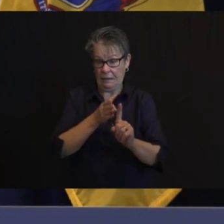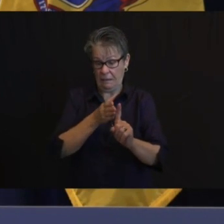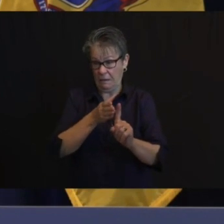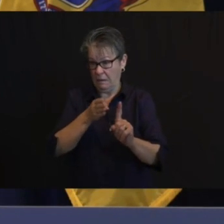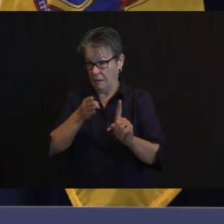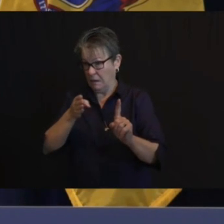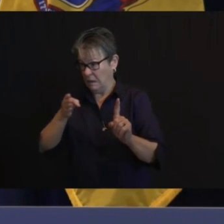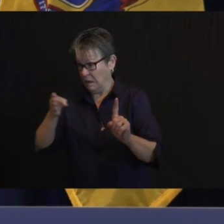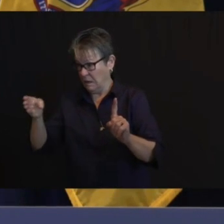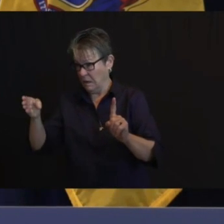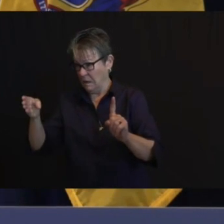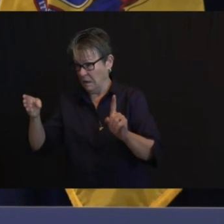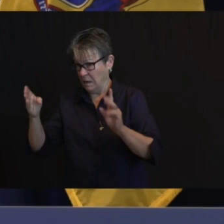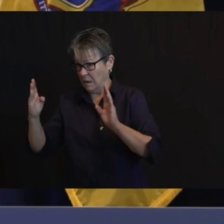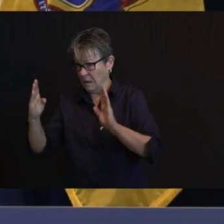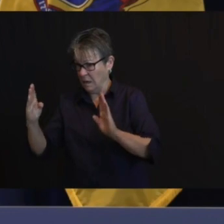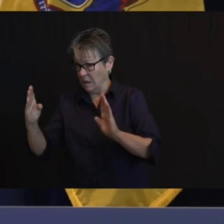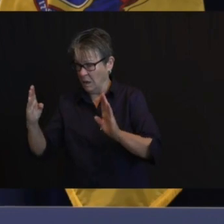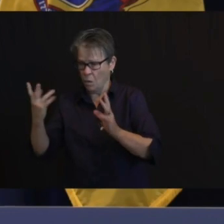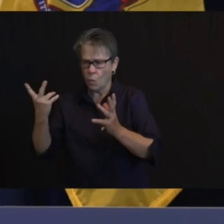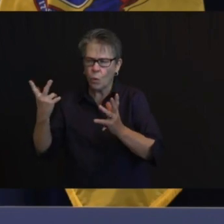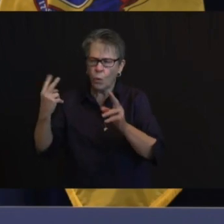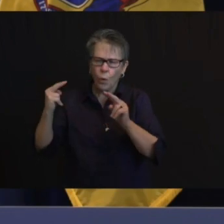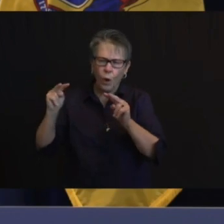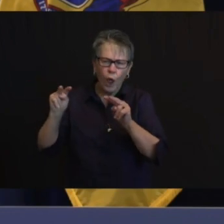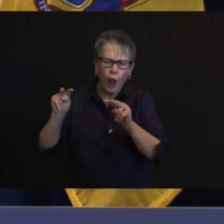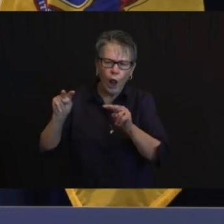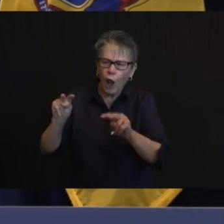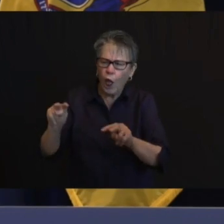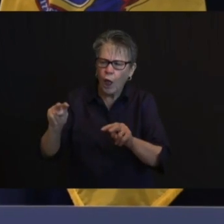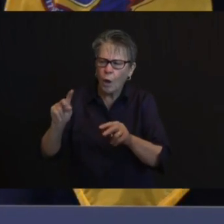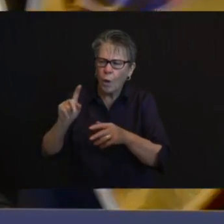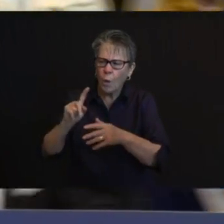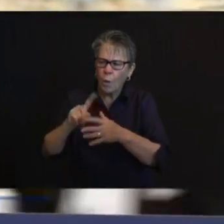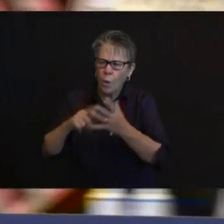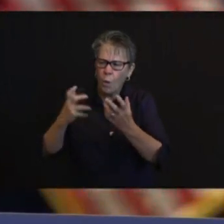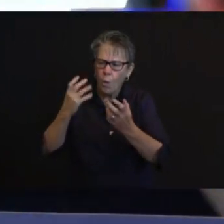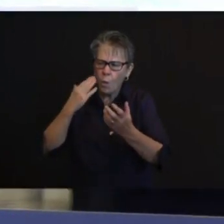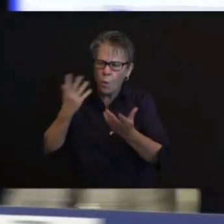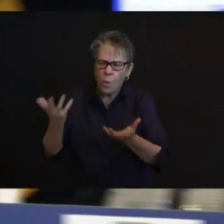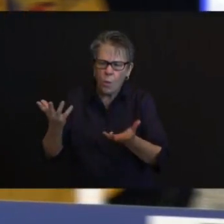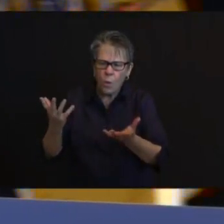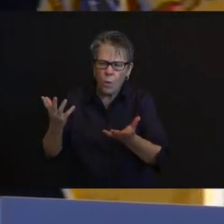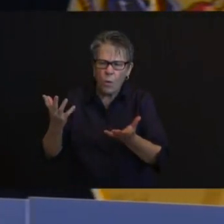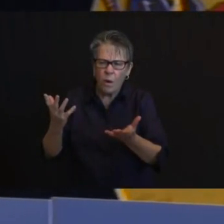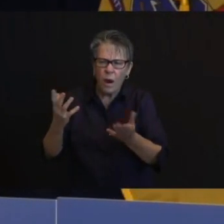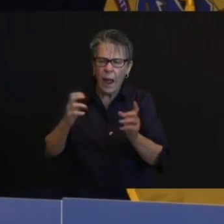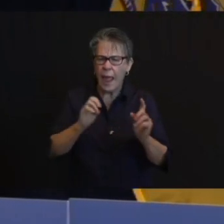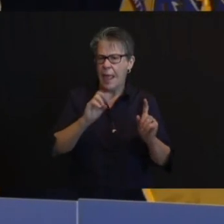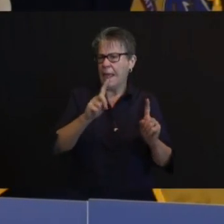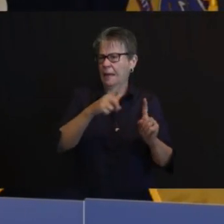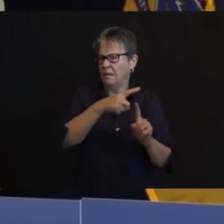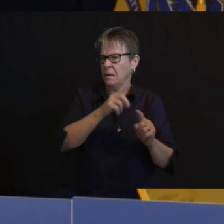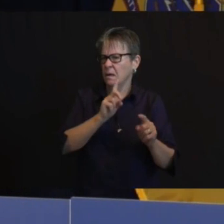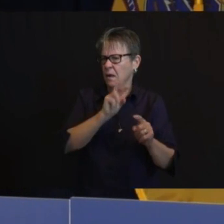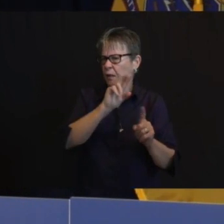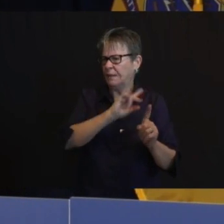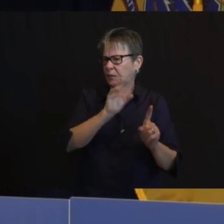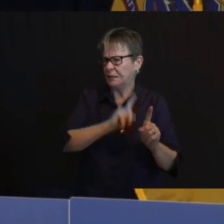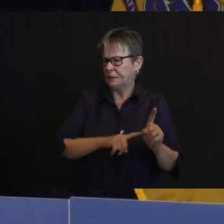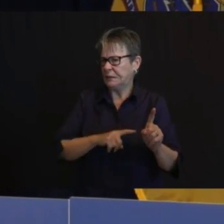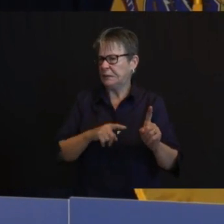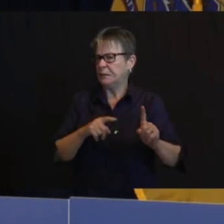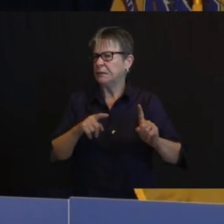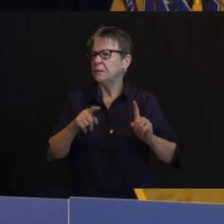period are you looking at, and what are you looking for within that period? Well, the incubation period, as we know, can be up to 14 days.